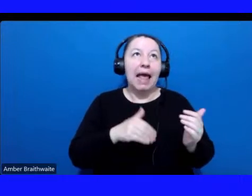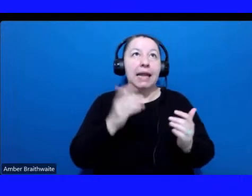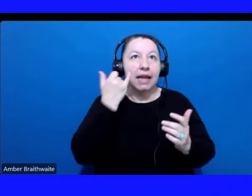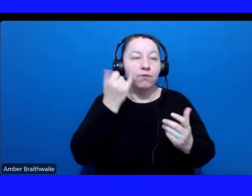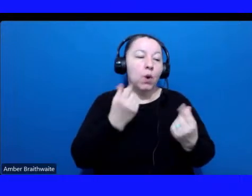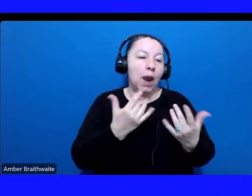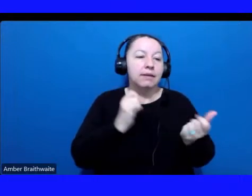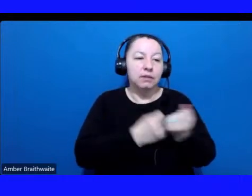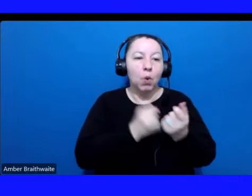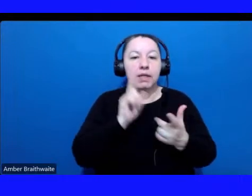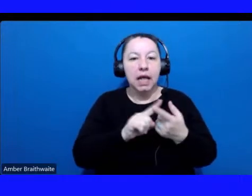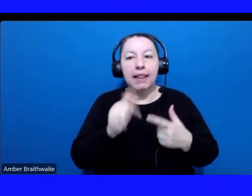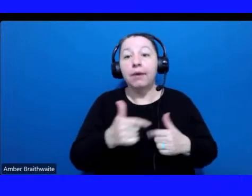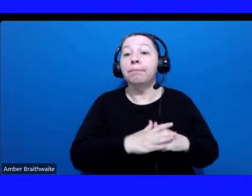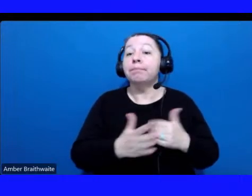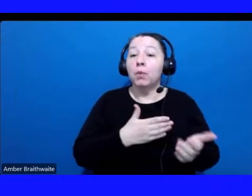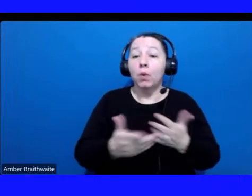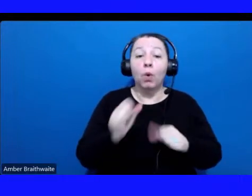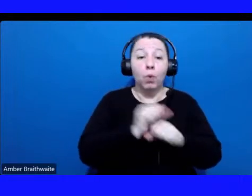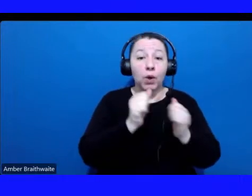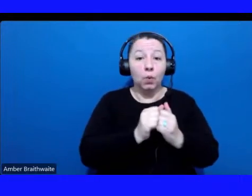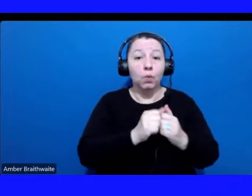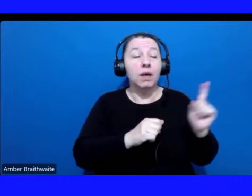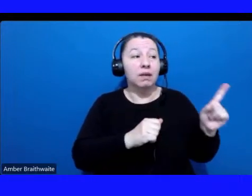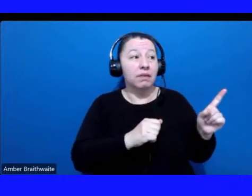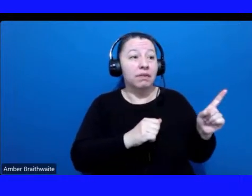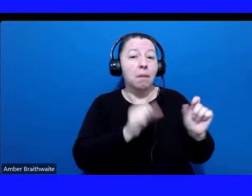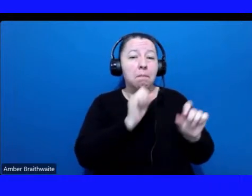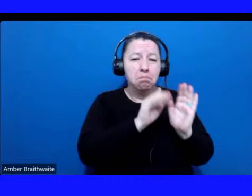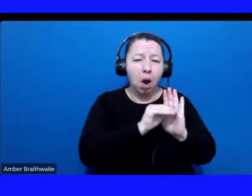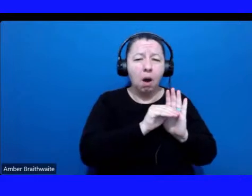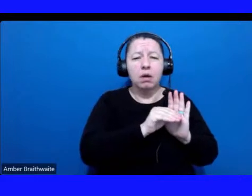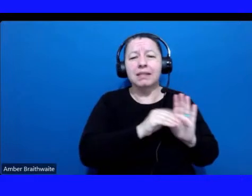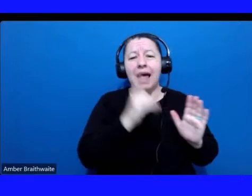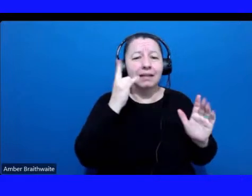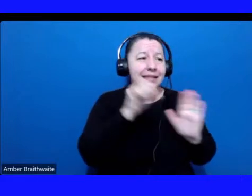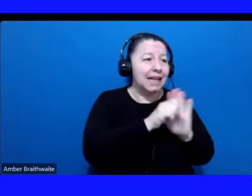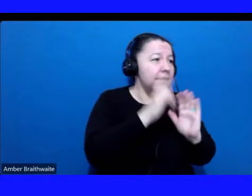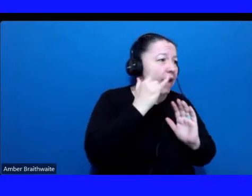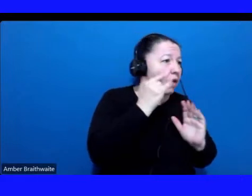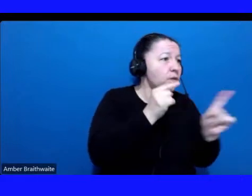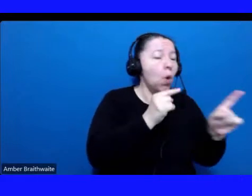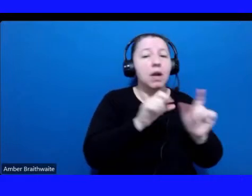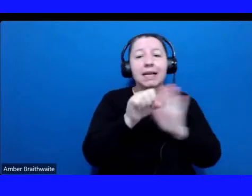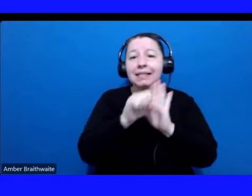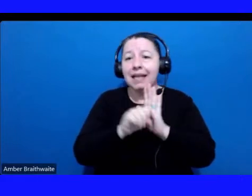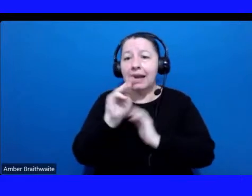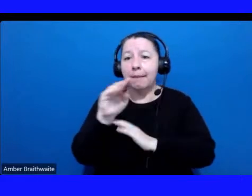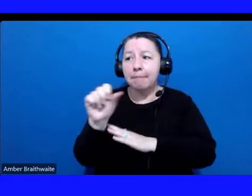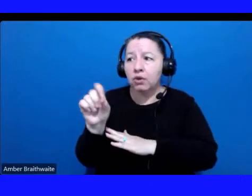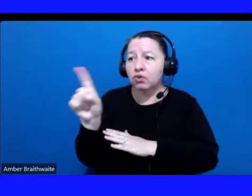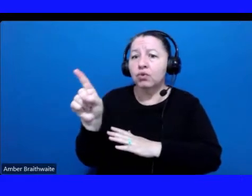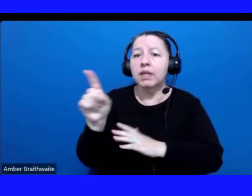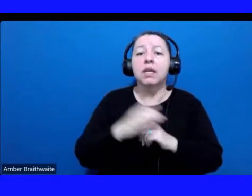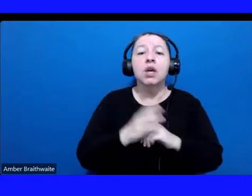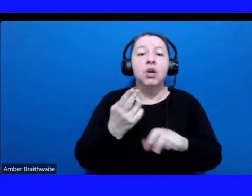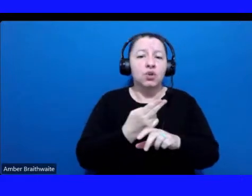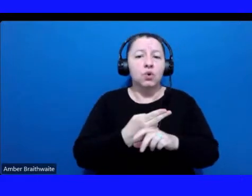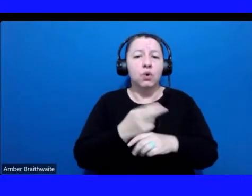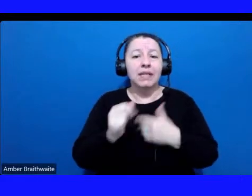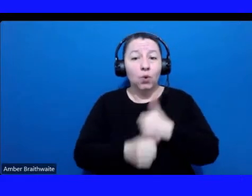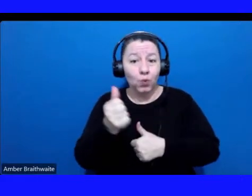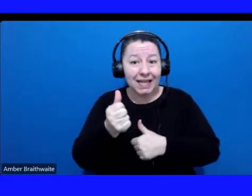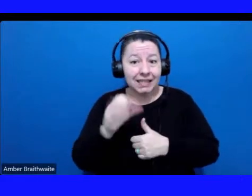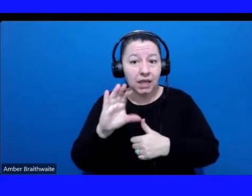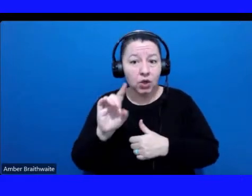social work, because it's been so hard for social workers to get reimbursed for behavioral health interventions, even though they can bill for them if they're licensed or supervised